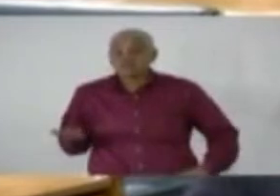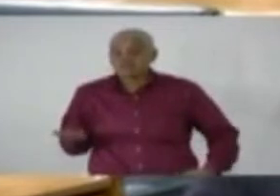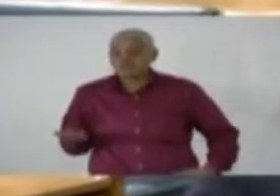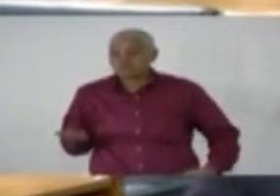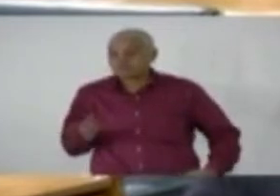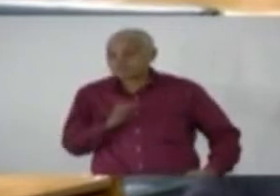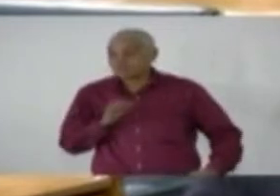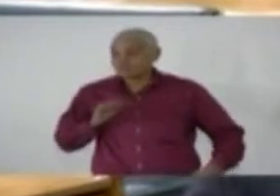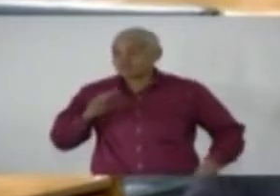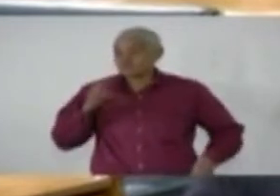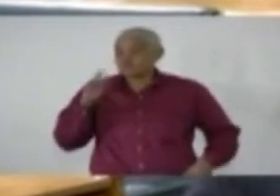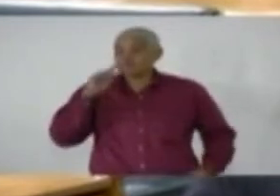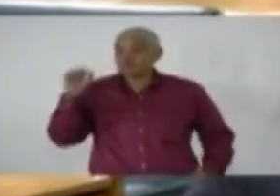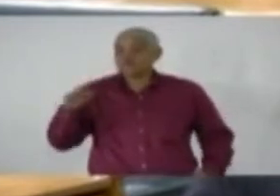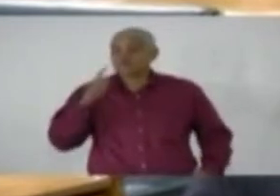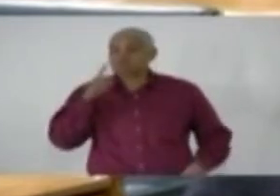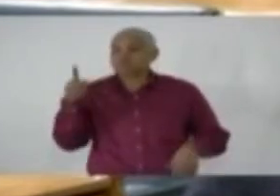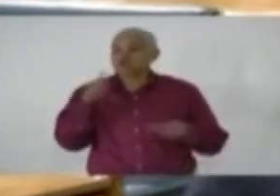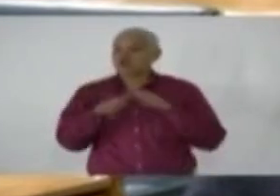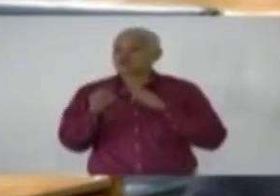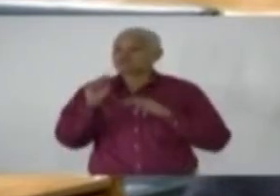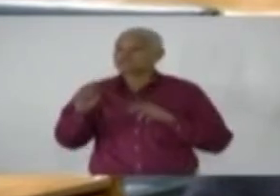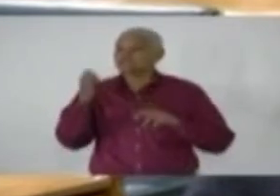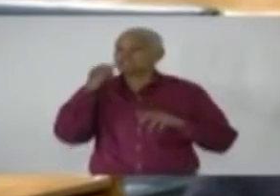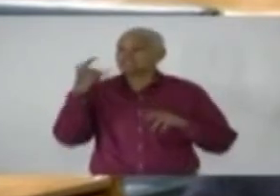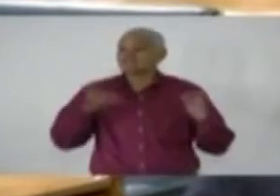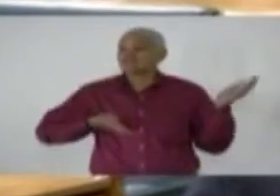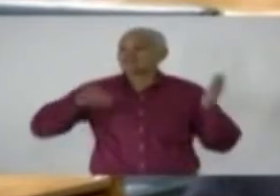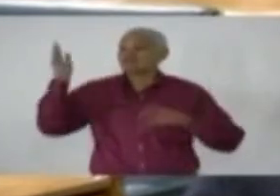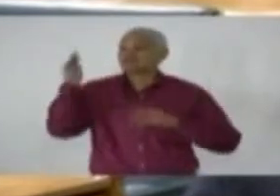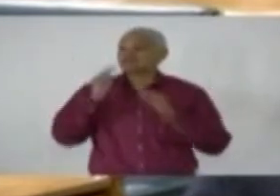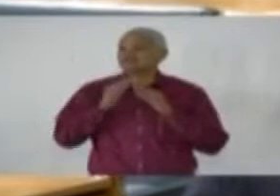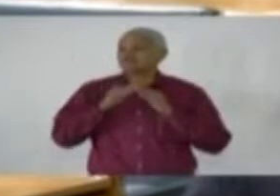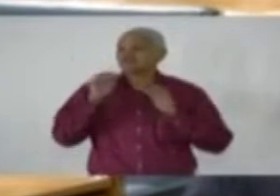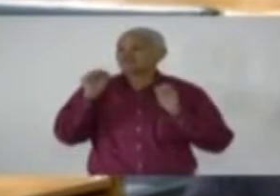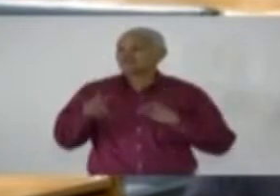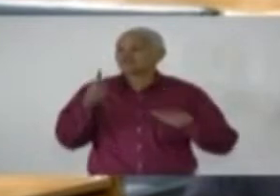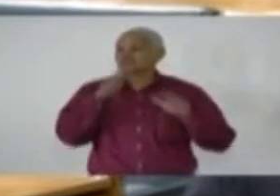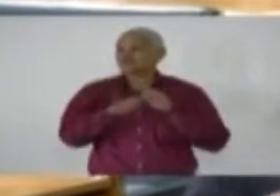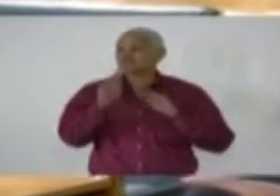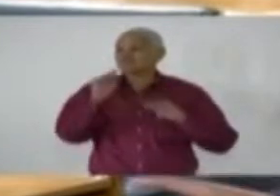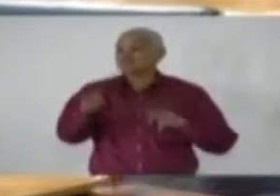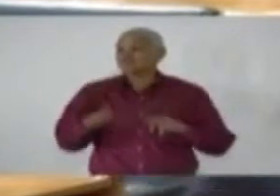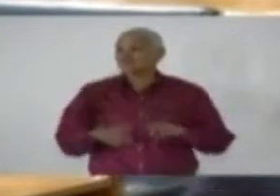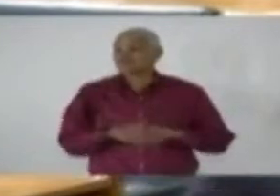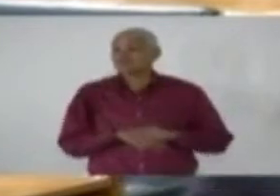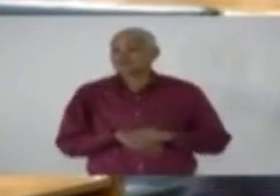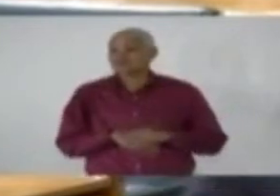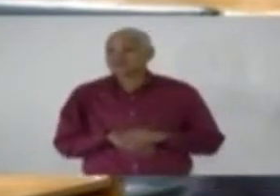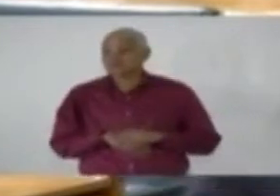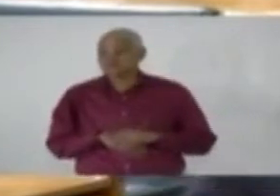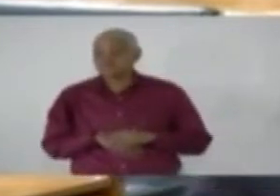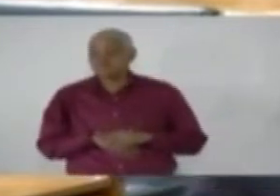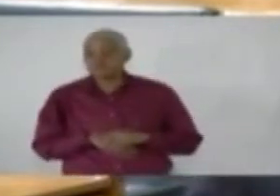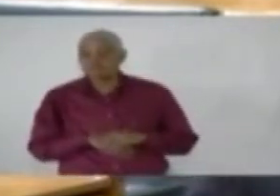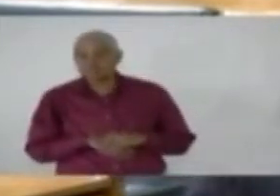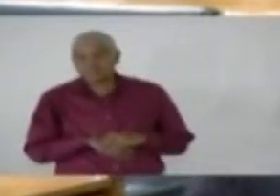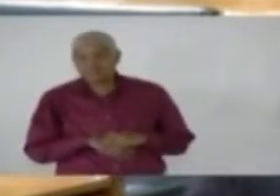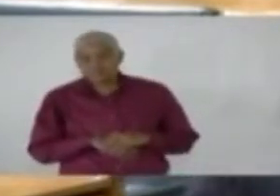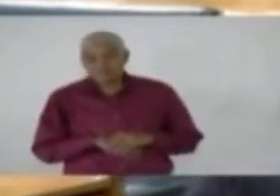Senator Webber will tell you we could probably cut taxes if you export a lot more. You see what I mean?